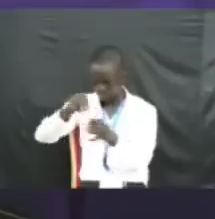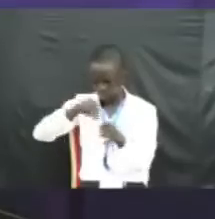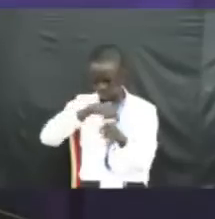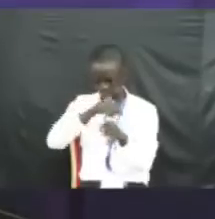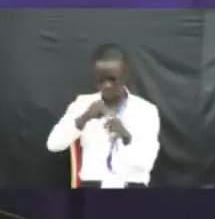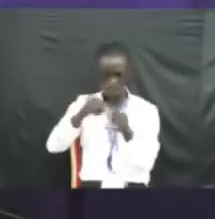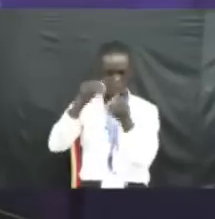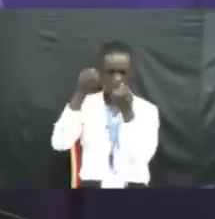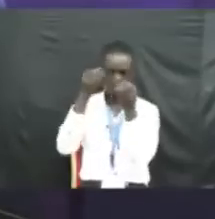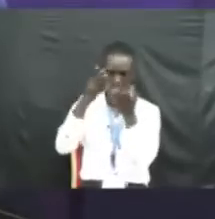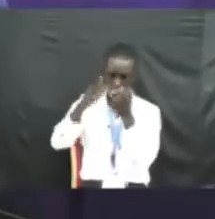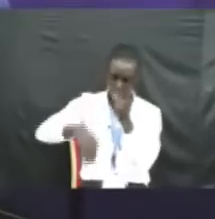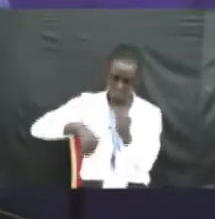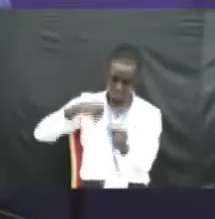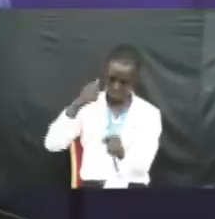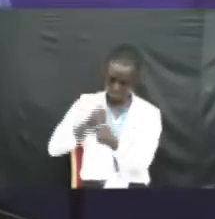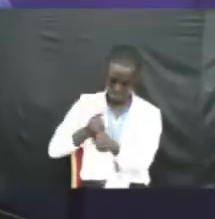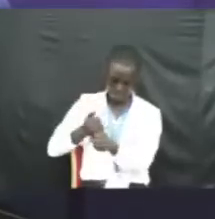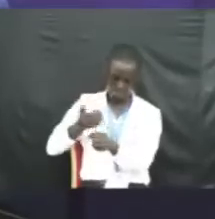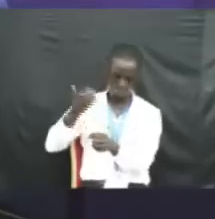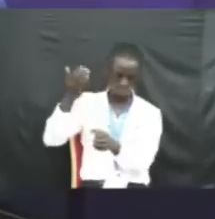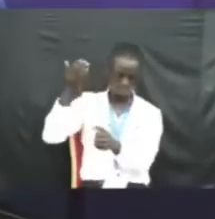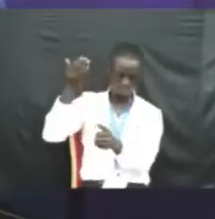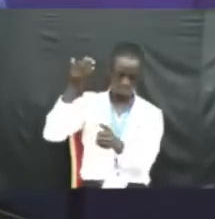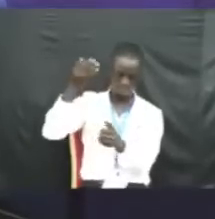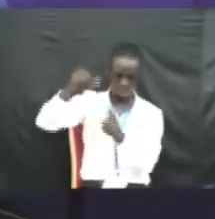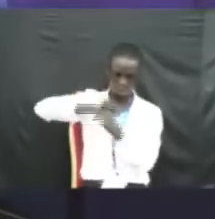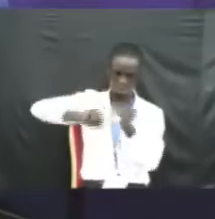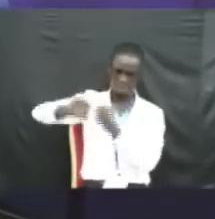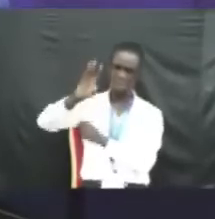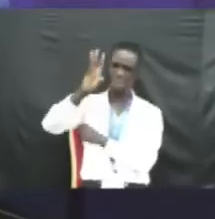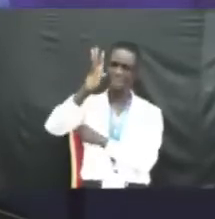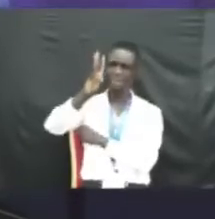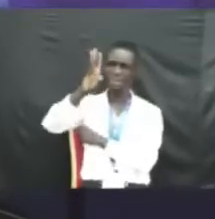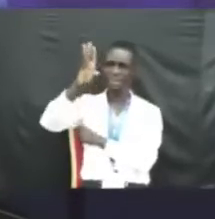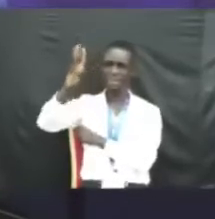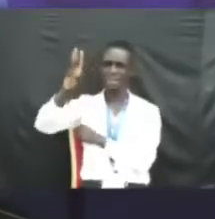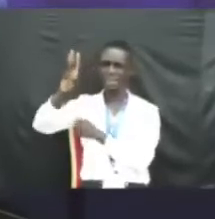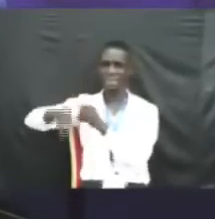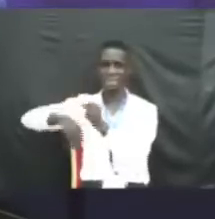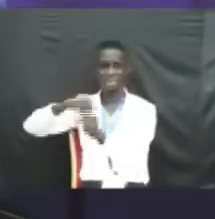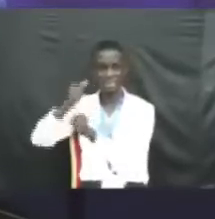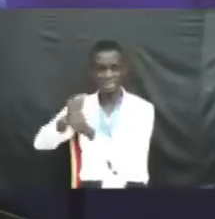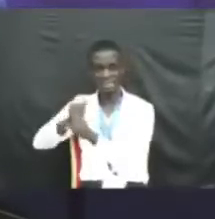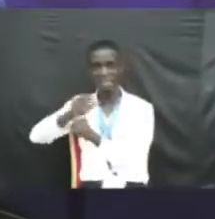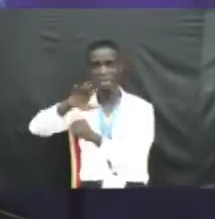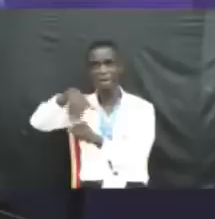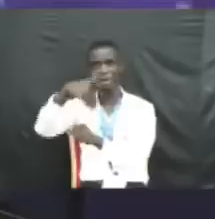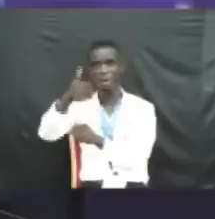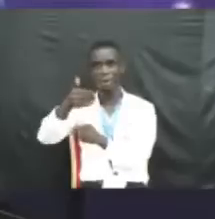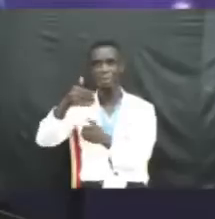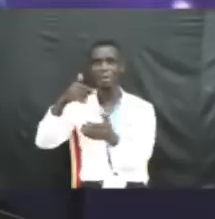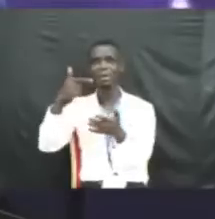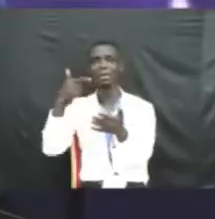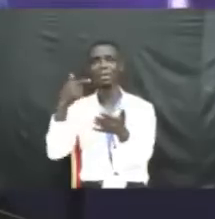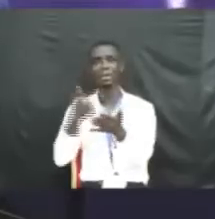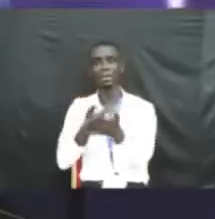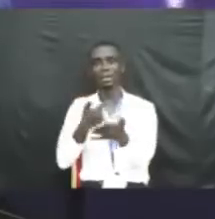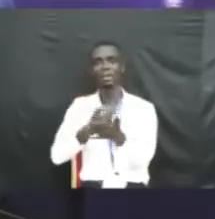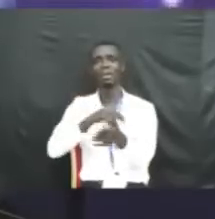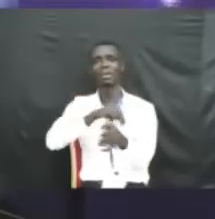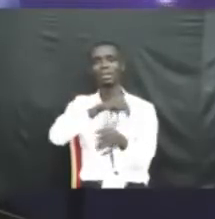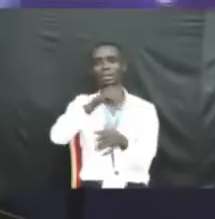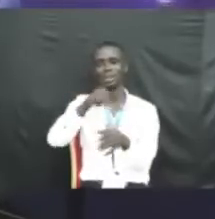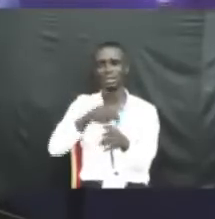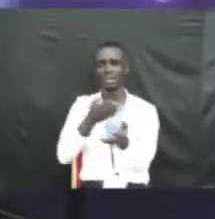years gone by for the past 66 years. But you have given us this nation Ghana. We want to